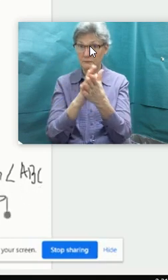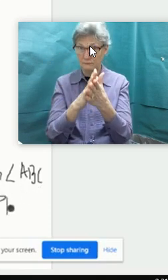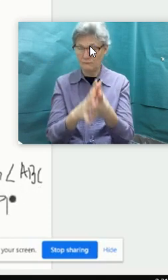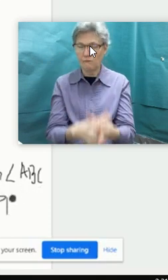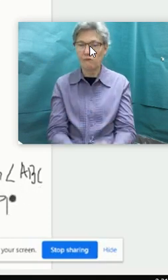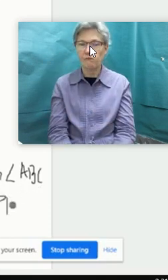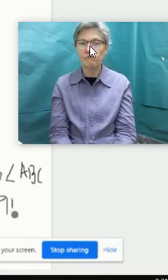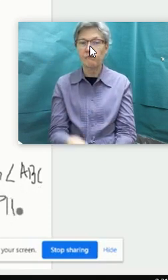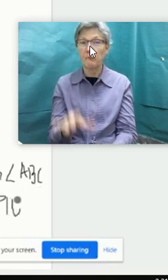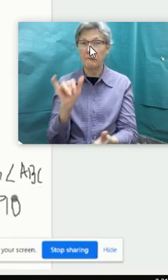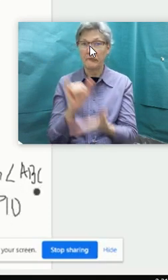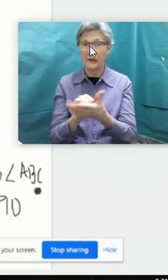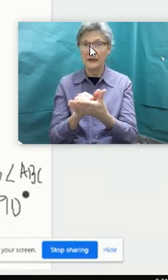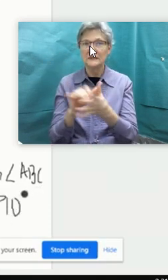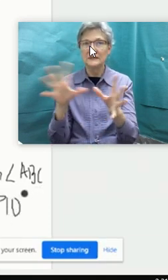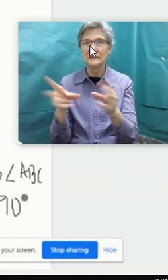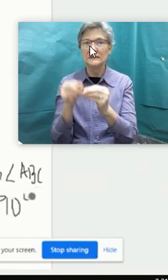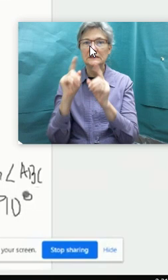my sum.